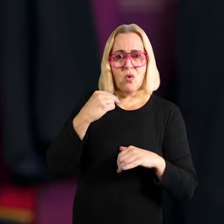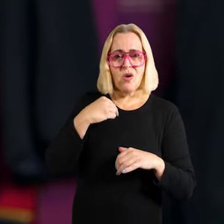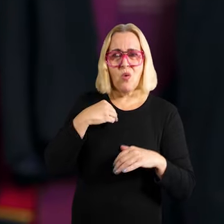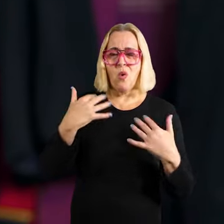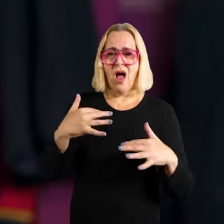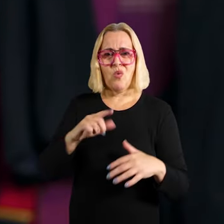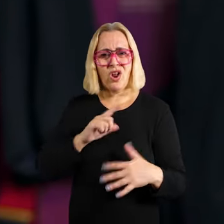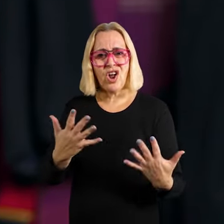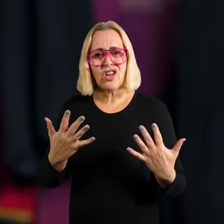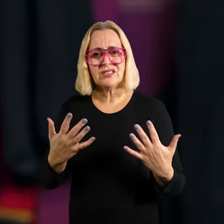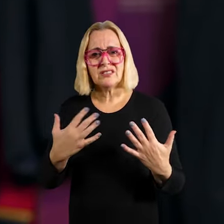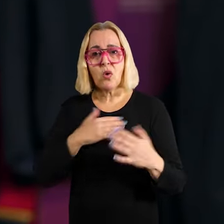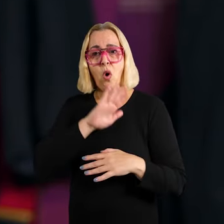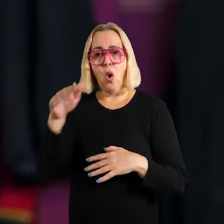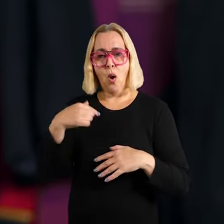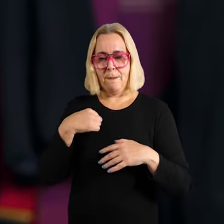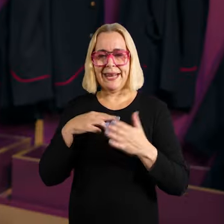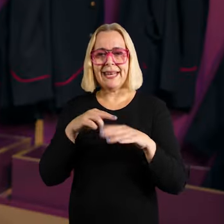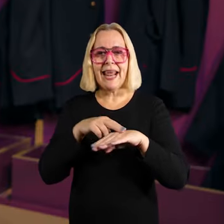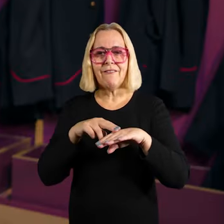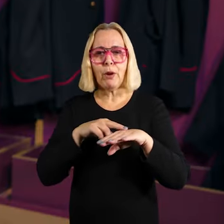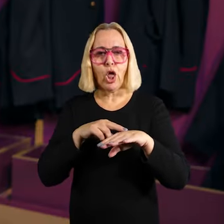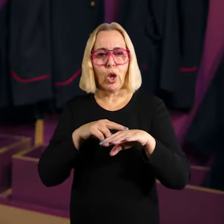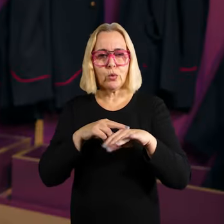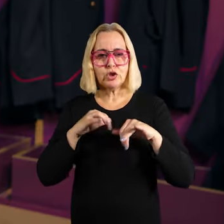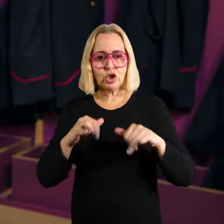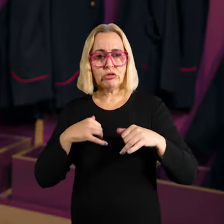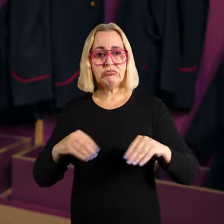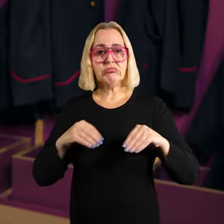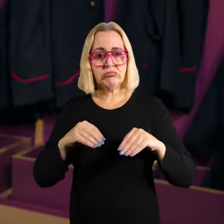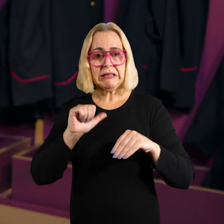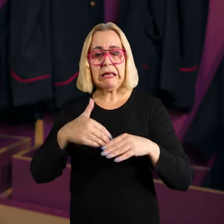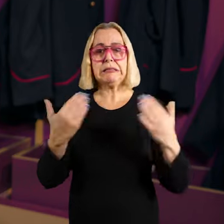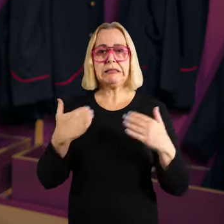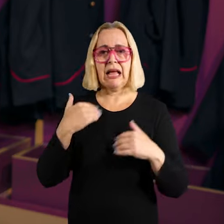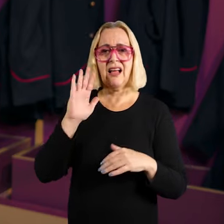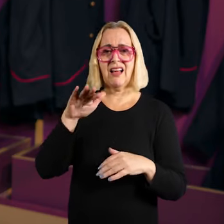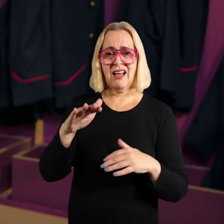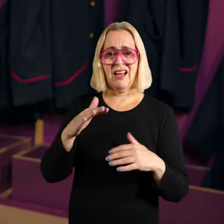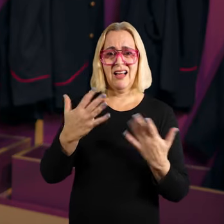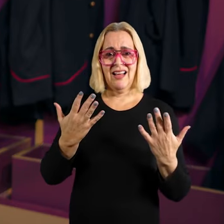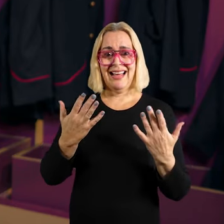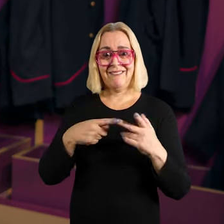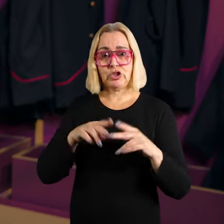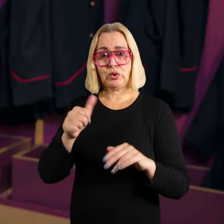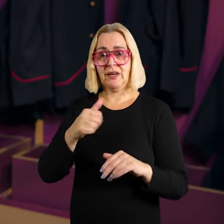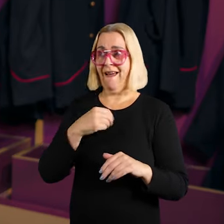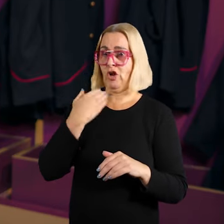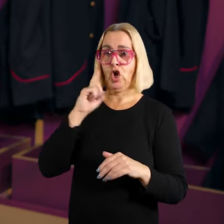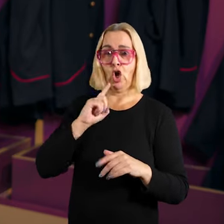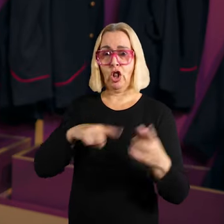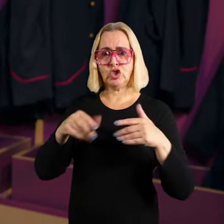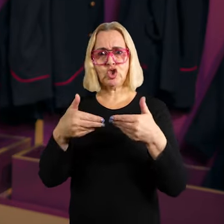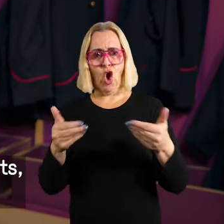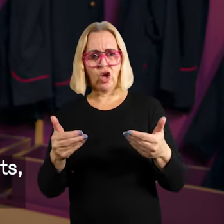And he said no. And I thought, well, why not? So I went home, got a navy blue skirt, put it on, came